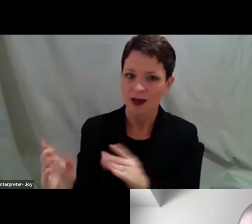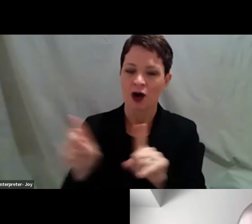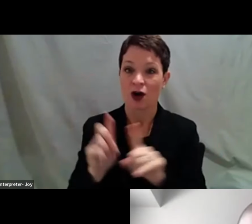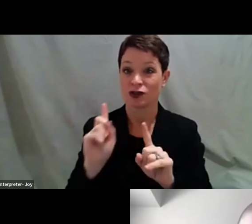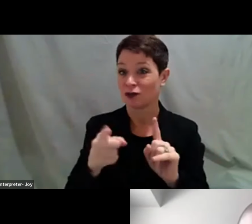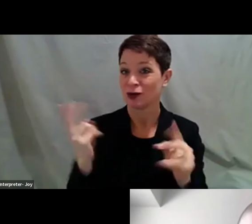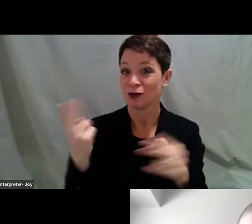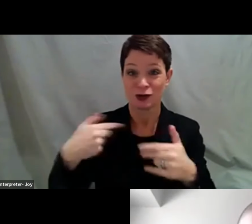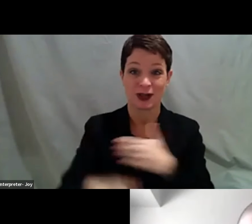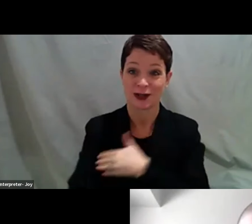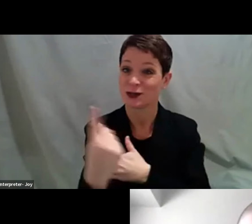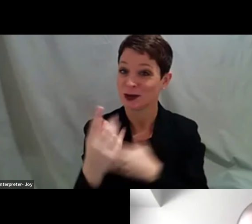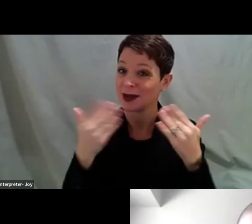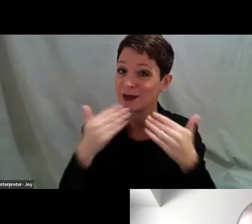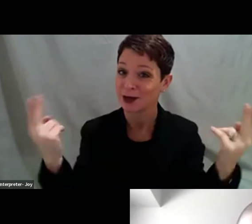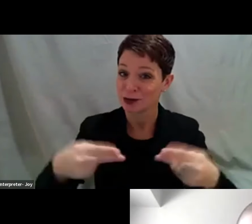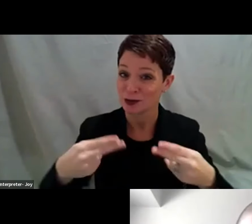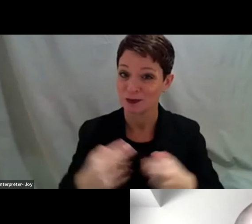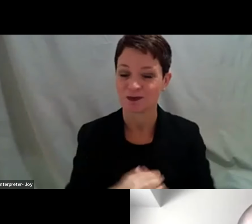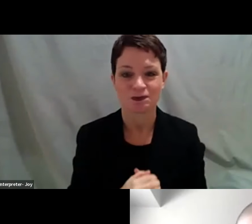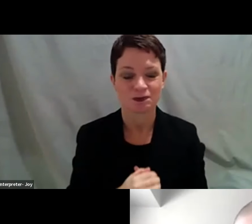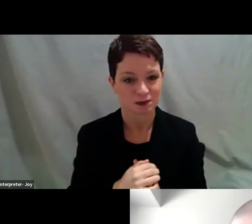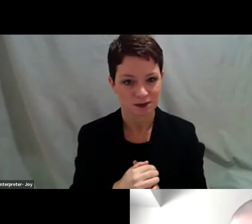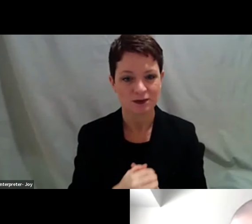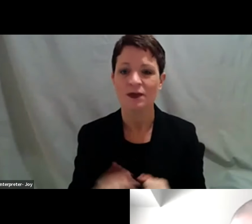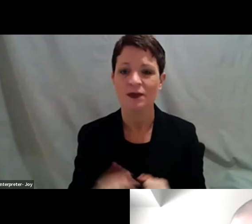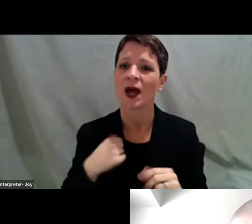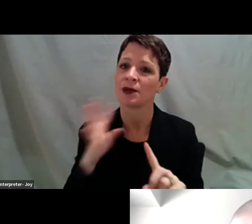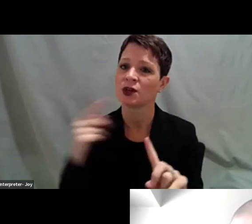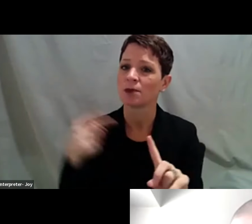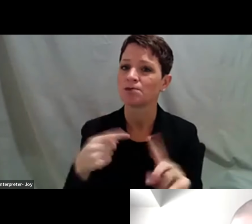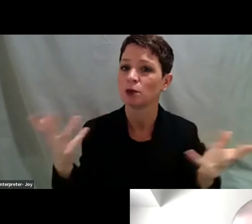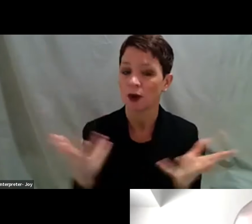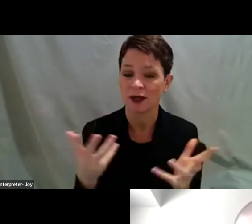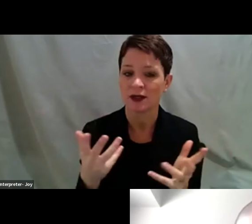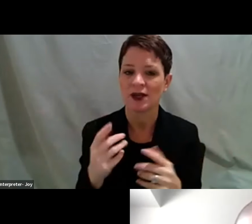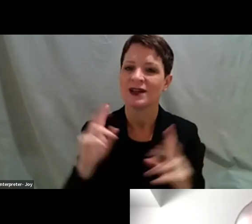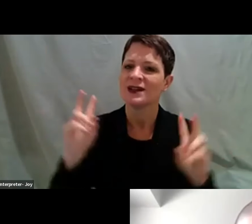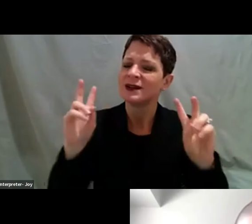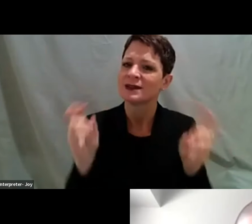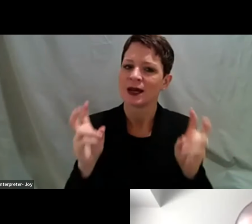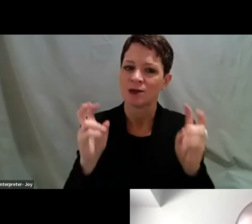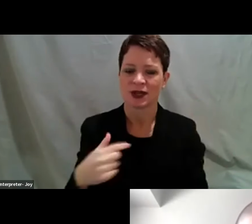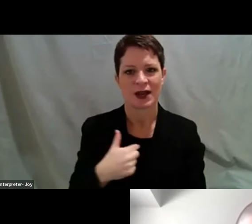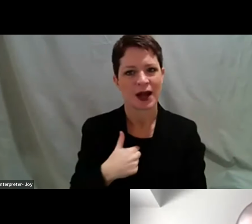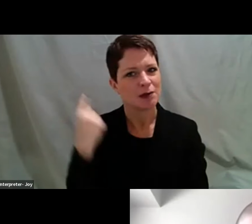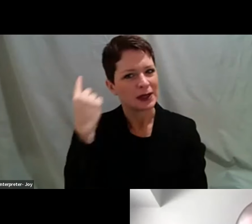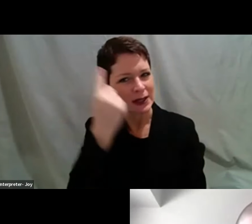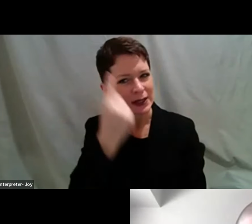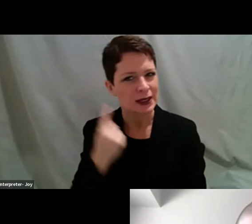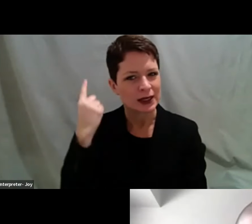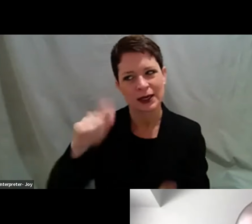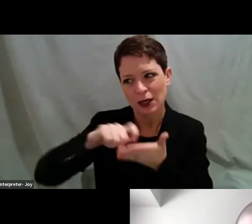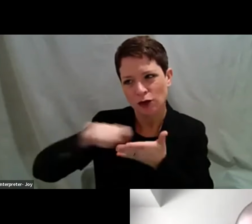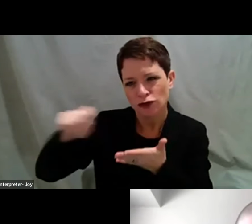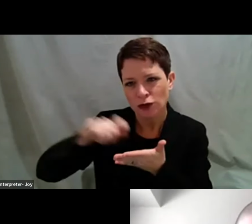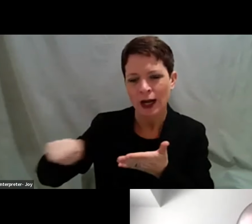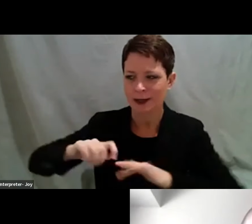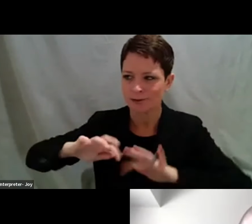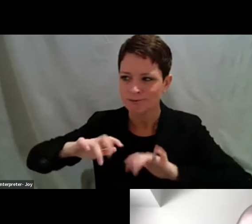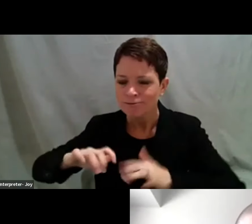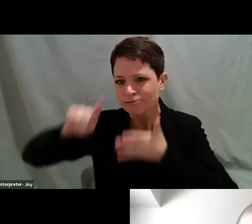joining us here today. So I'm going to be speaking here today about a subject that I've been thinking and writing about quite